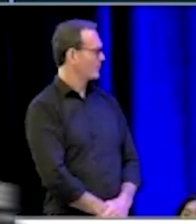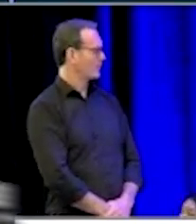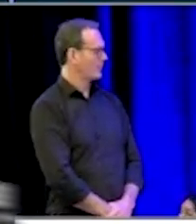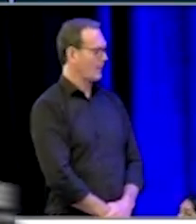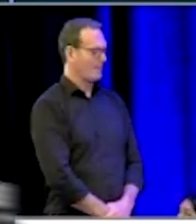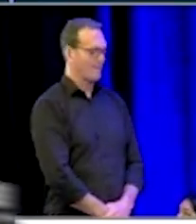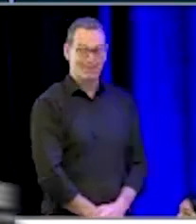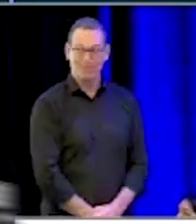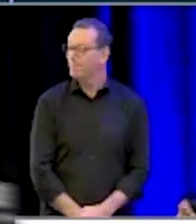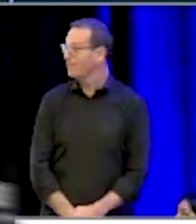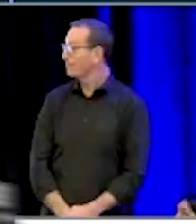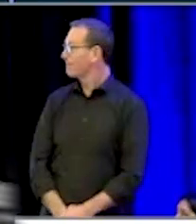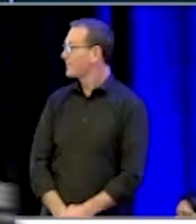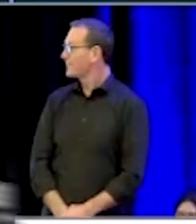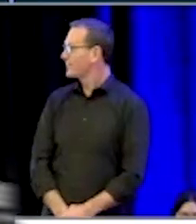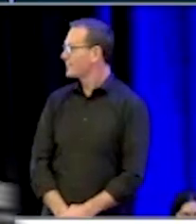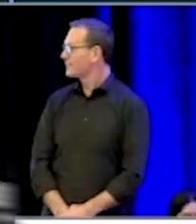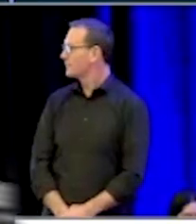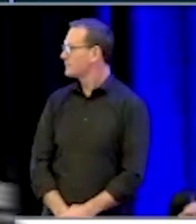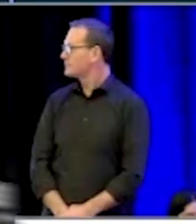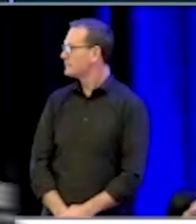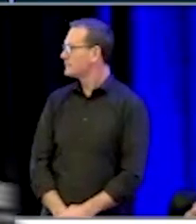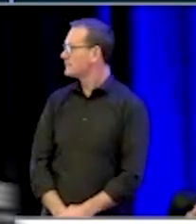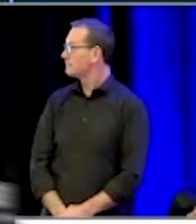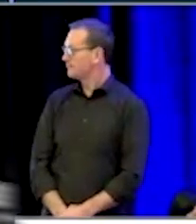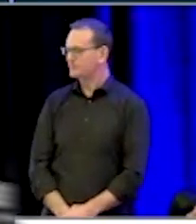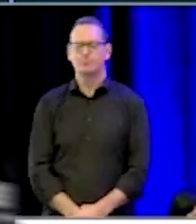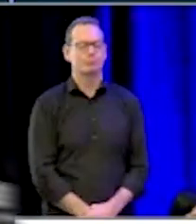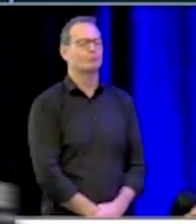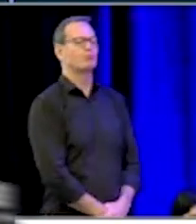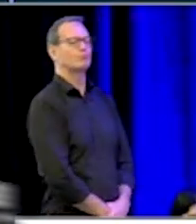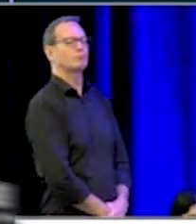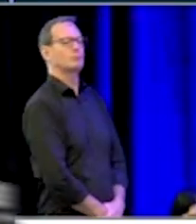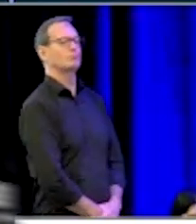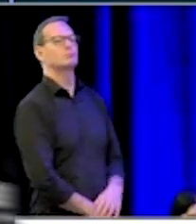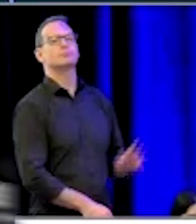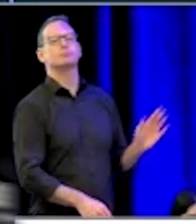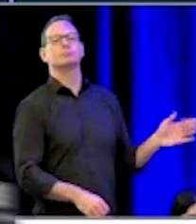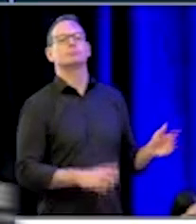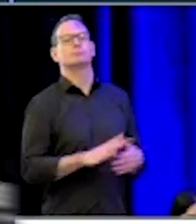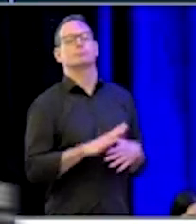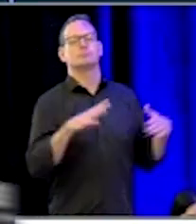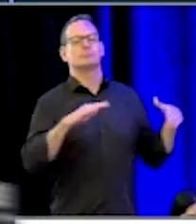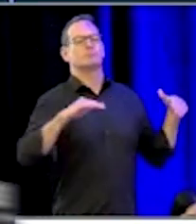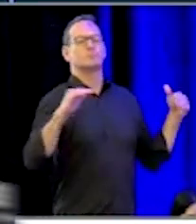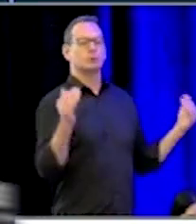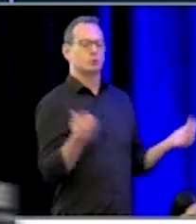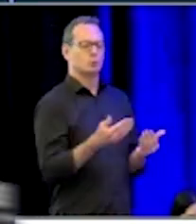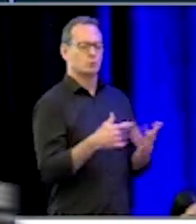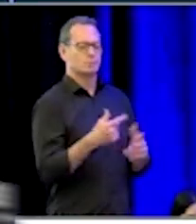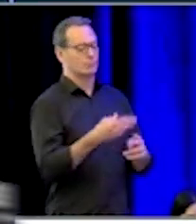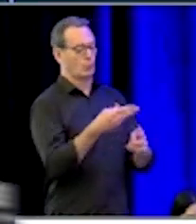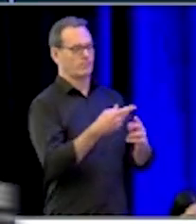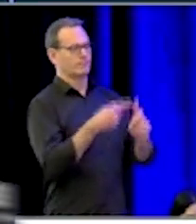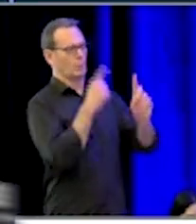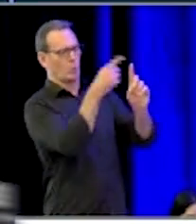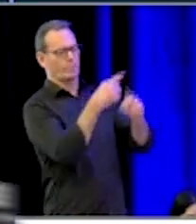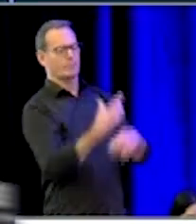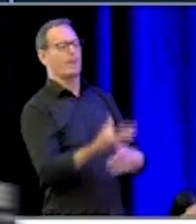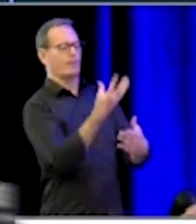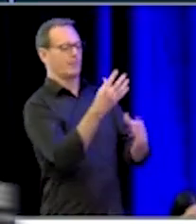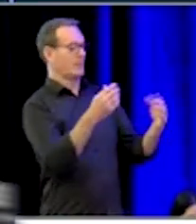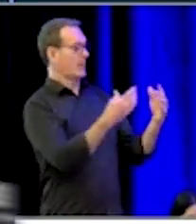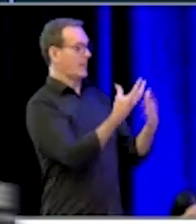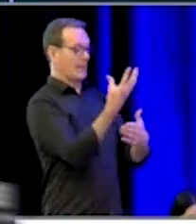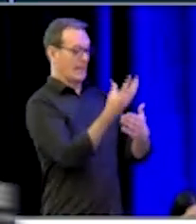you can go ahead and change the slide. Thank you. So we've introduced our goal of bridging gaps. But to first bridge a